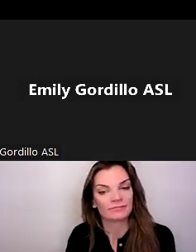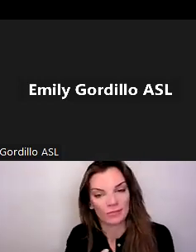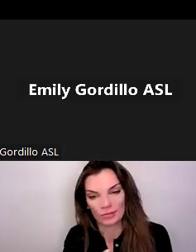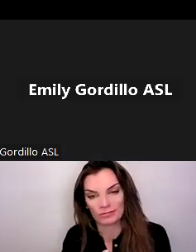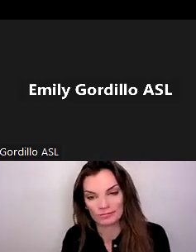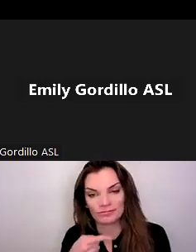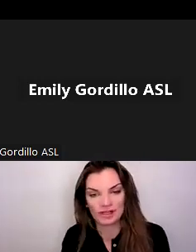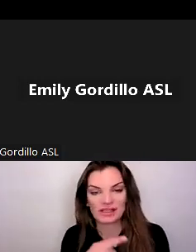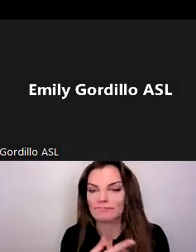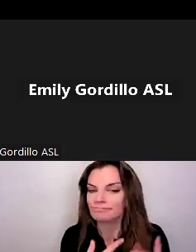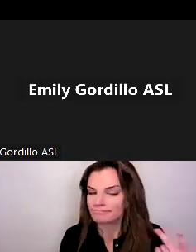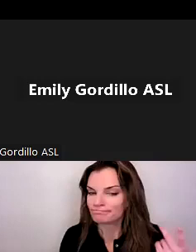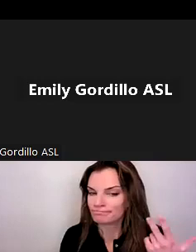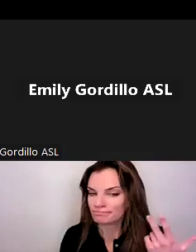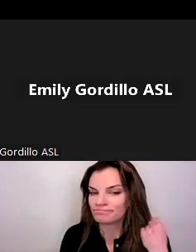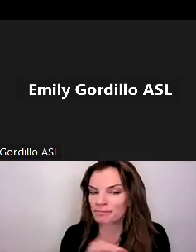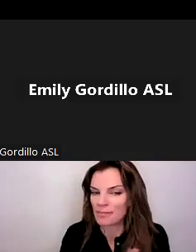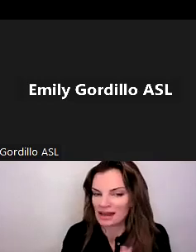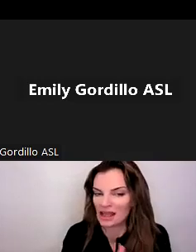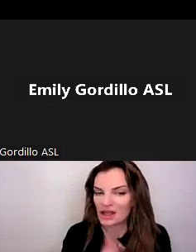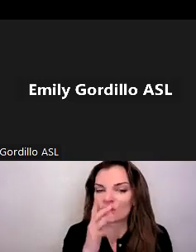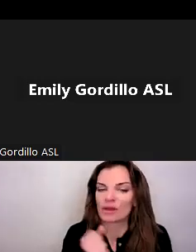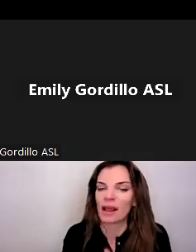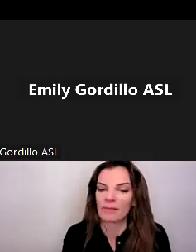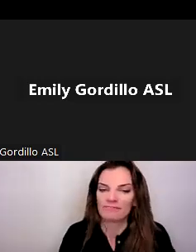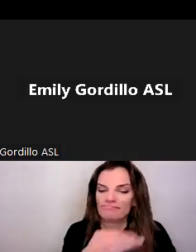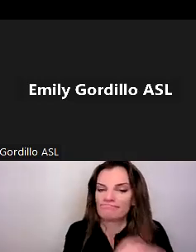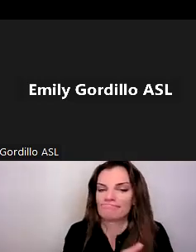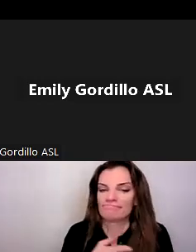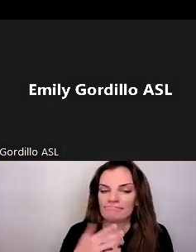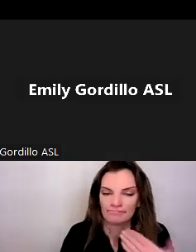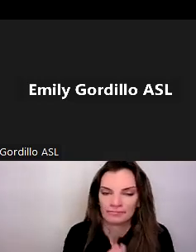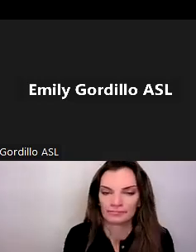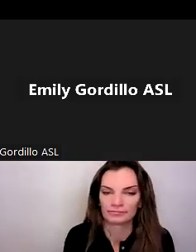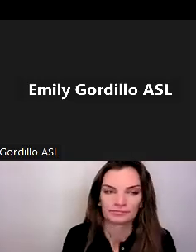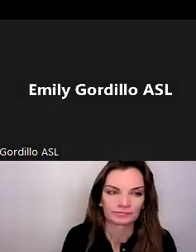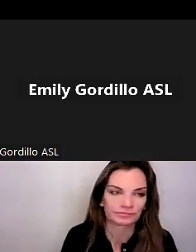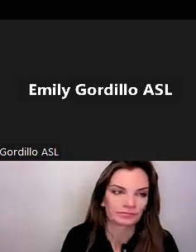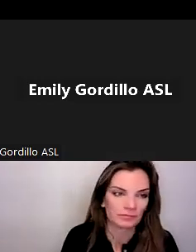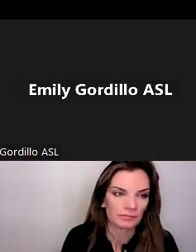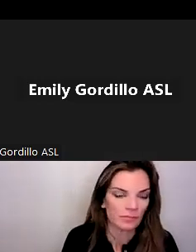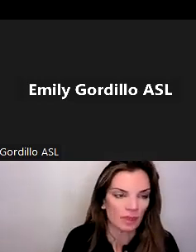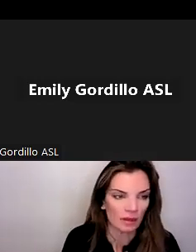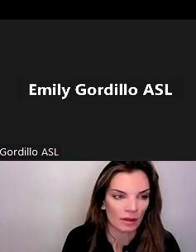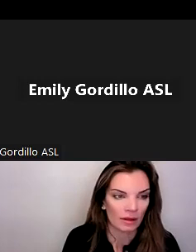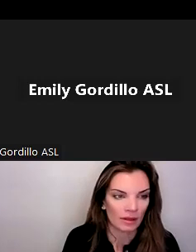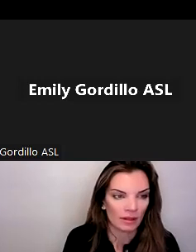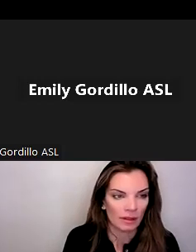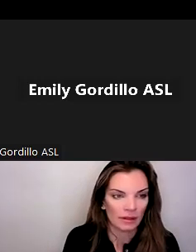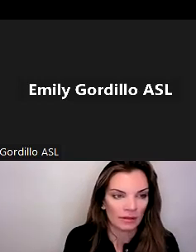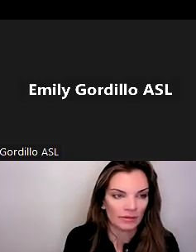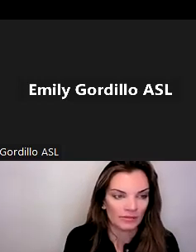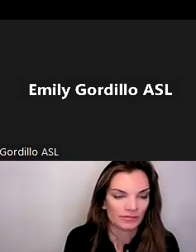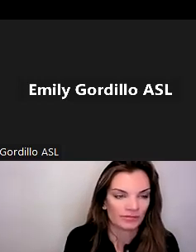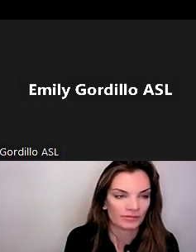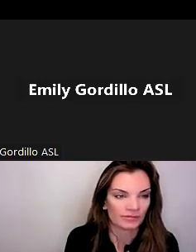conditions there, but generally it is something that's permanent. A conductive hearing loss, on the other hand, is where there is a problem with either the outer or the